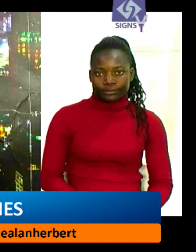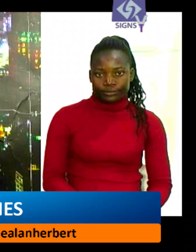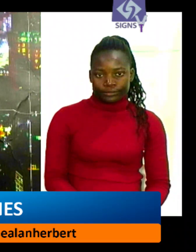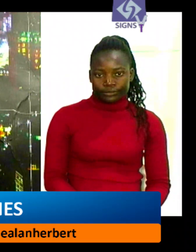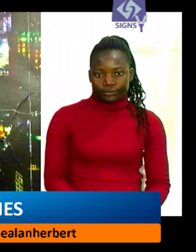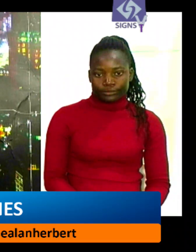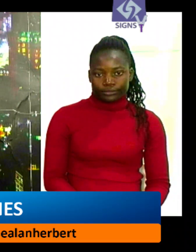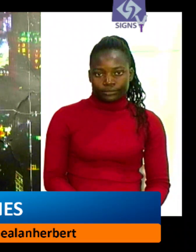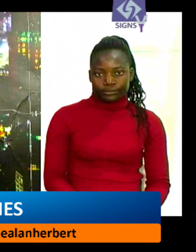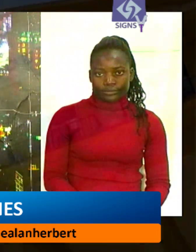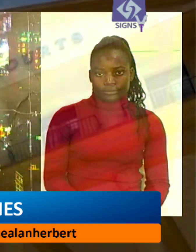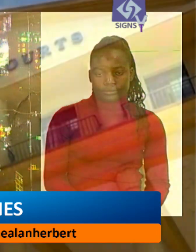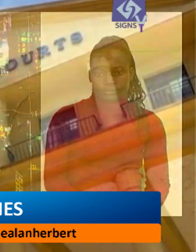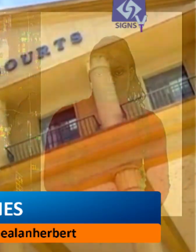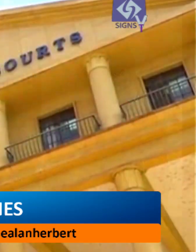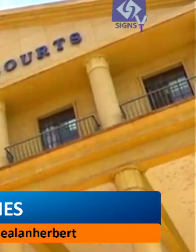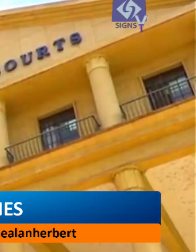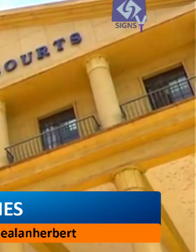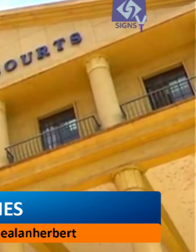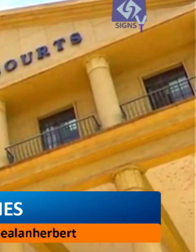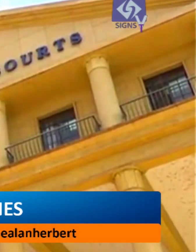Nairobi last week.